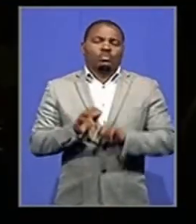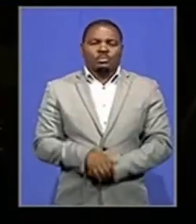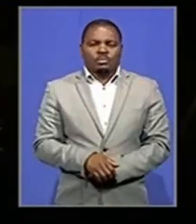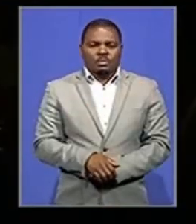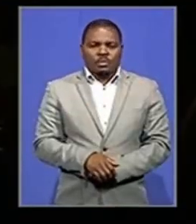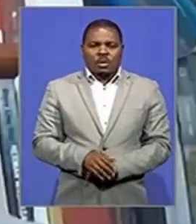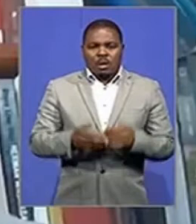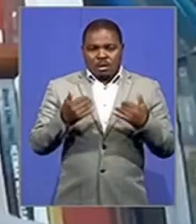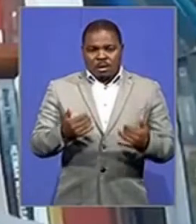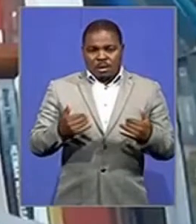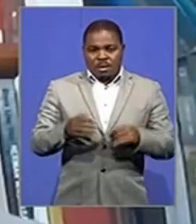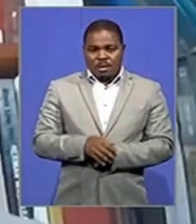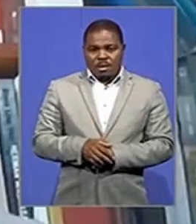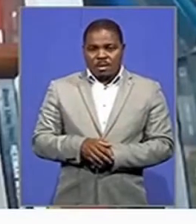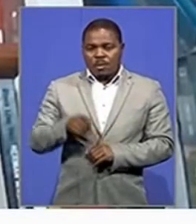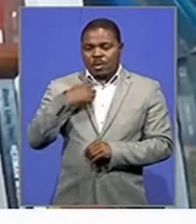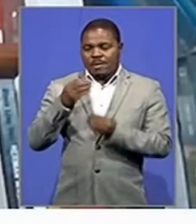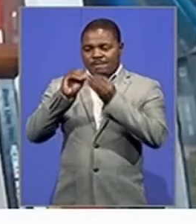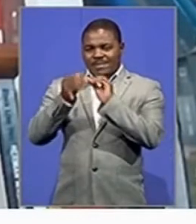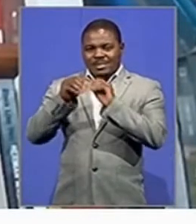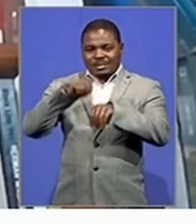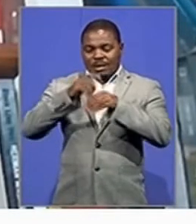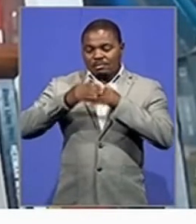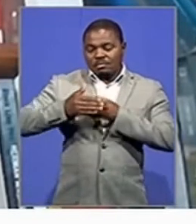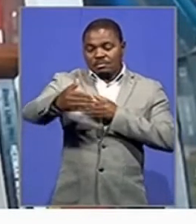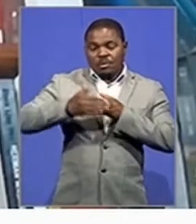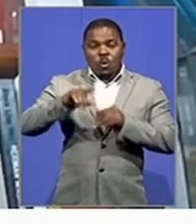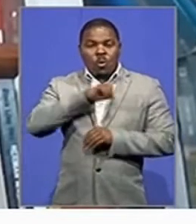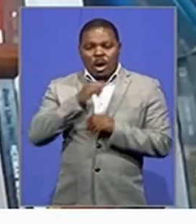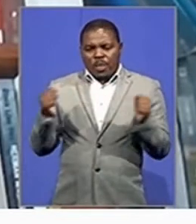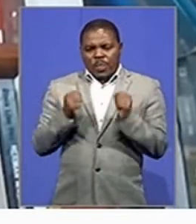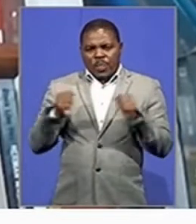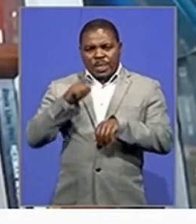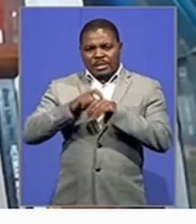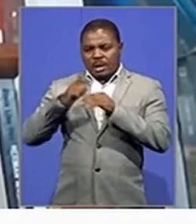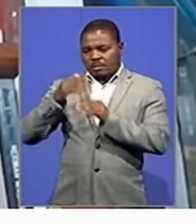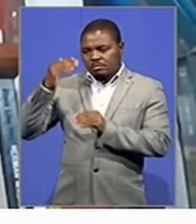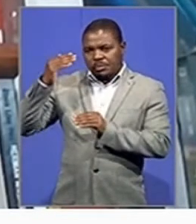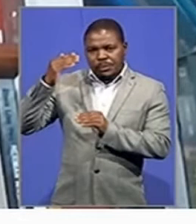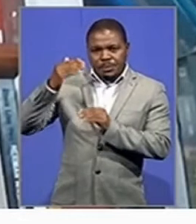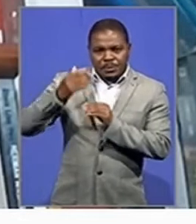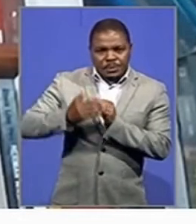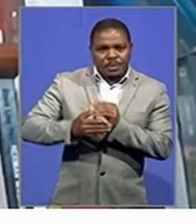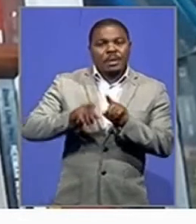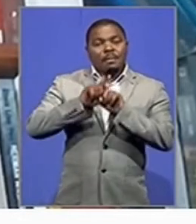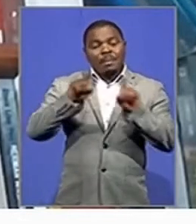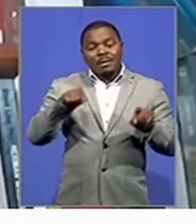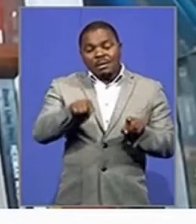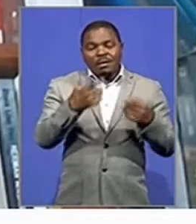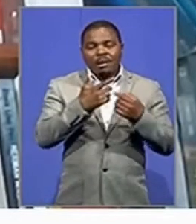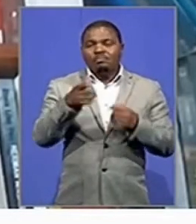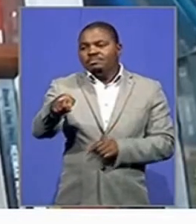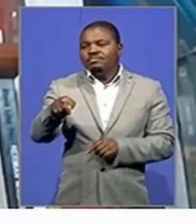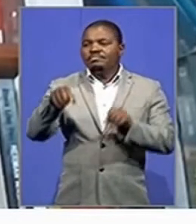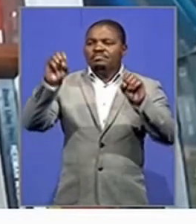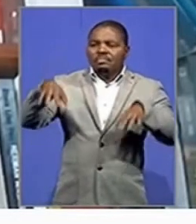now entering the peak maintenance season since we have just gone through the winter, so there will not be a significant impact on